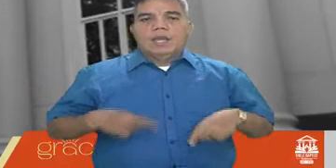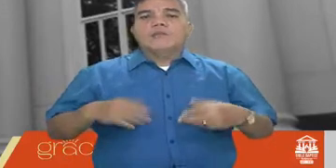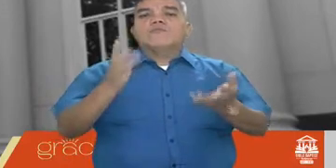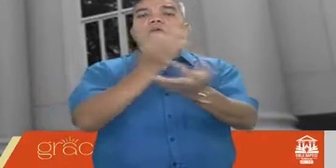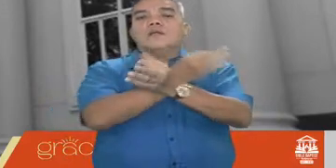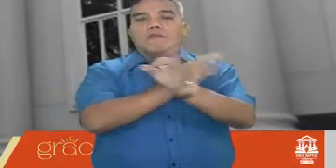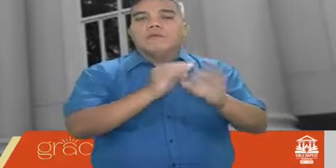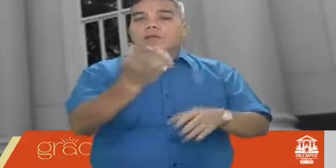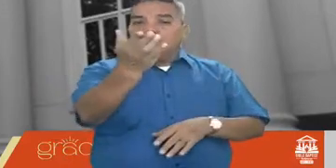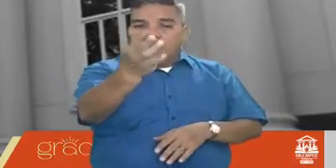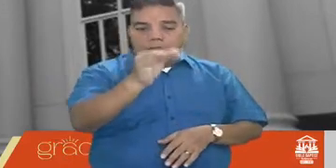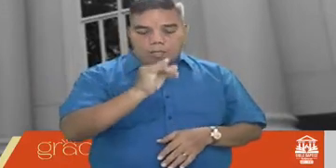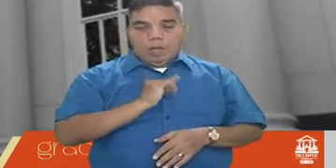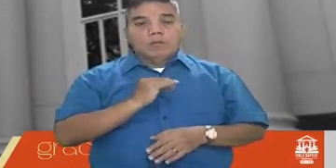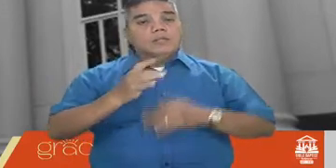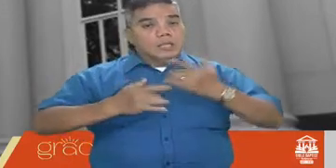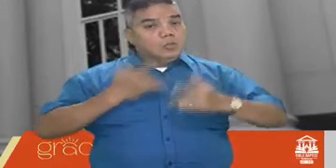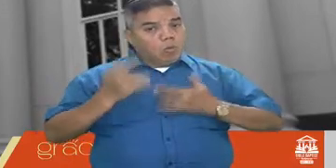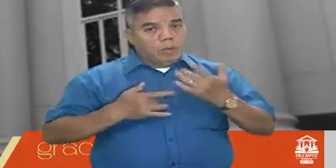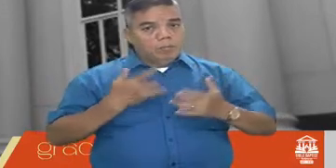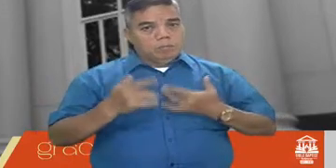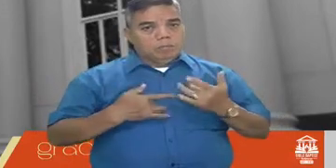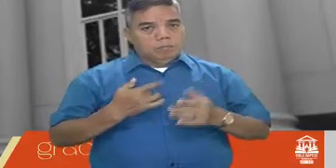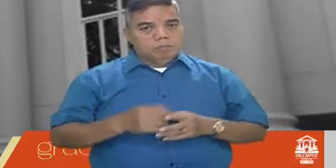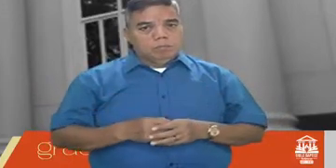for the freedom that you and me are now enjoying.